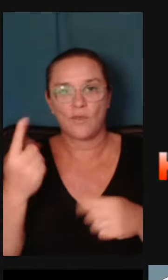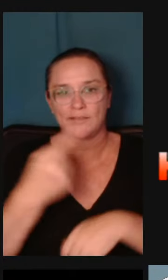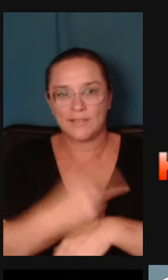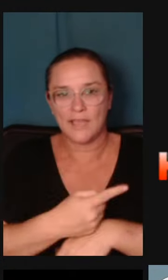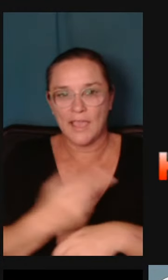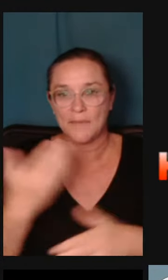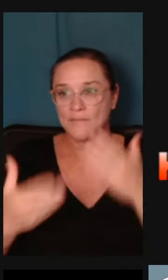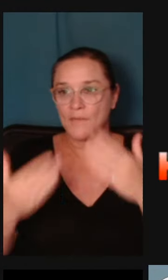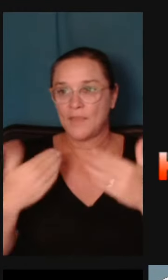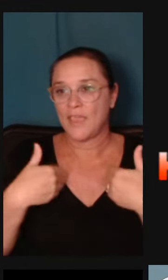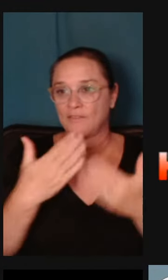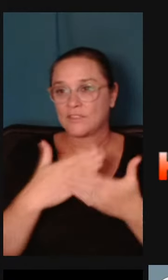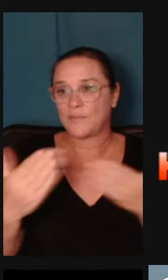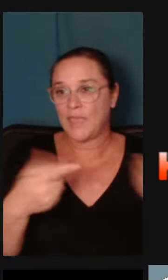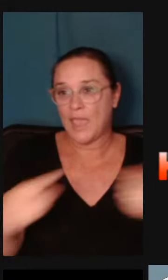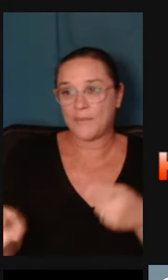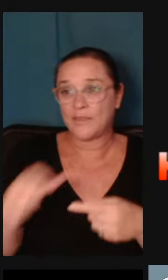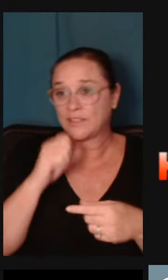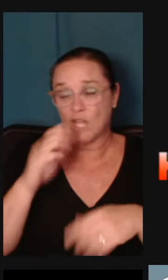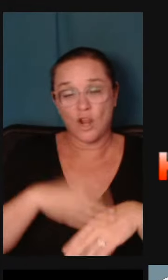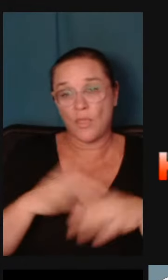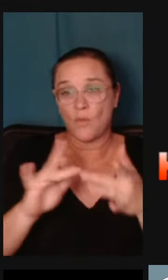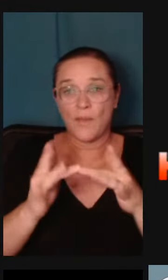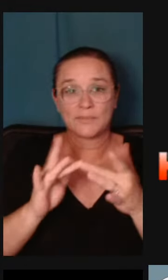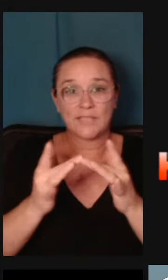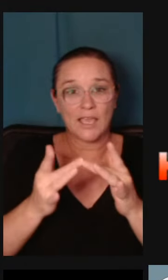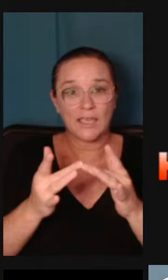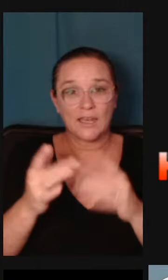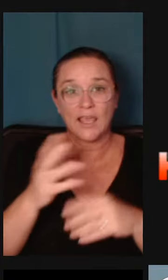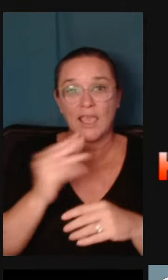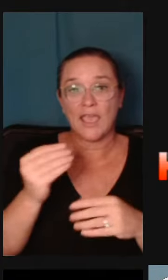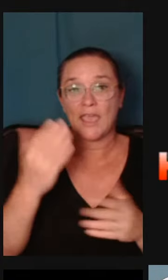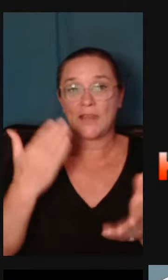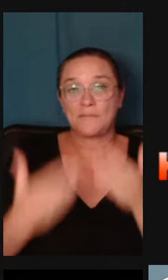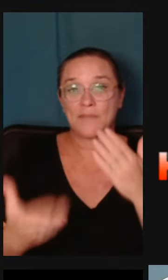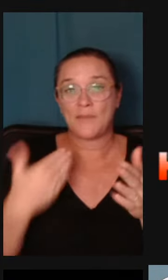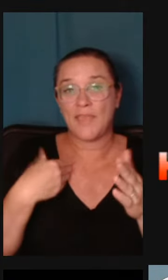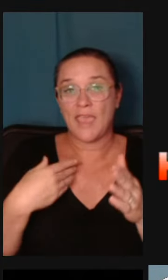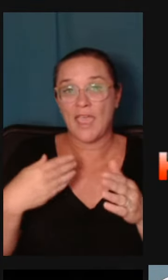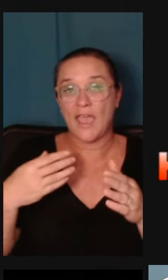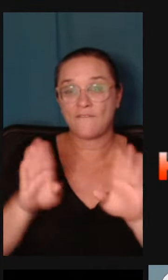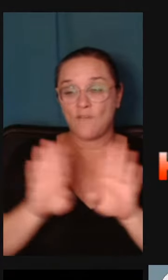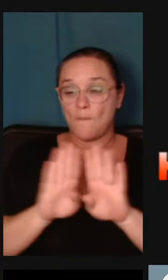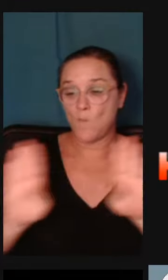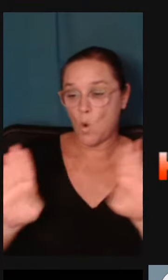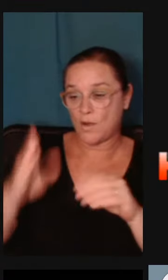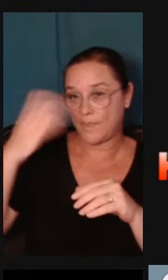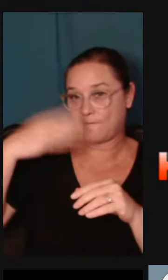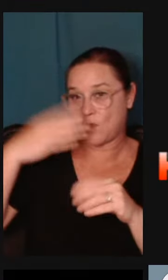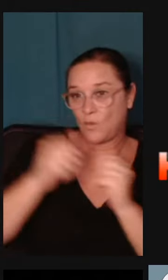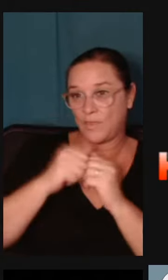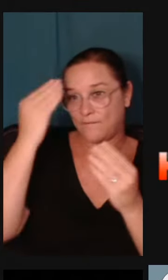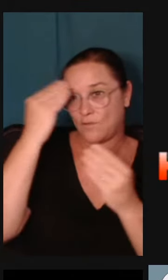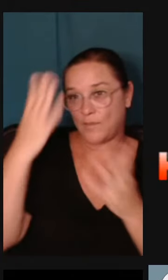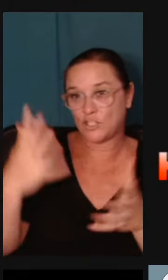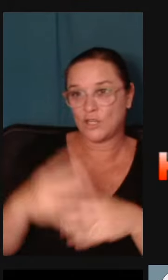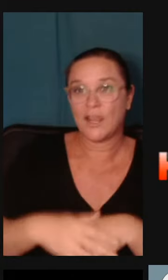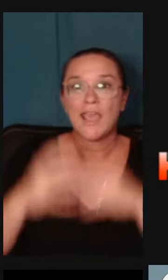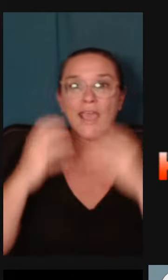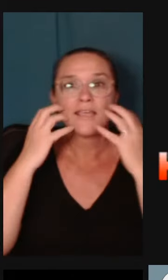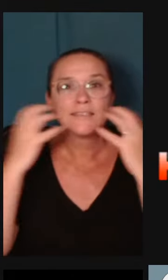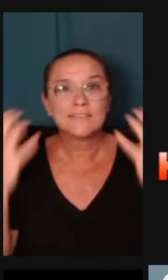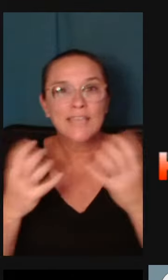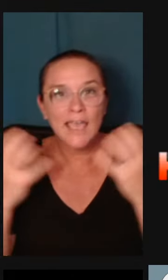don't have on their website. And there may be a board out front with information. We've seen that as well. Santa is coming